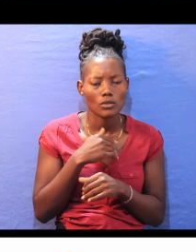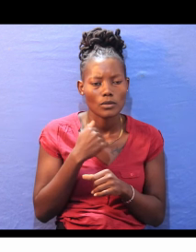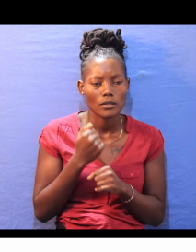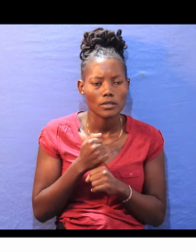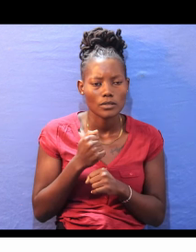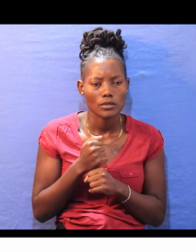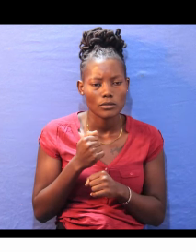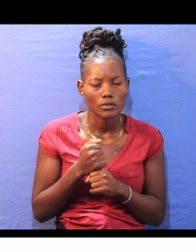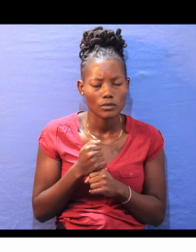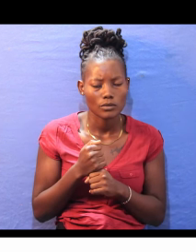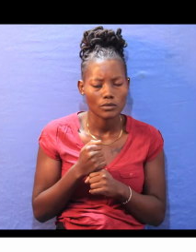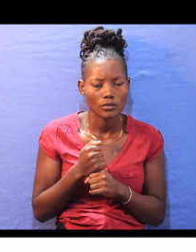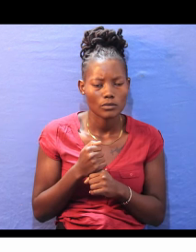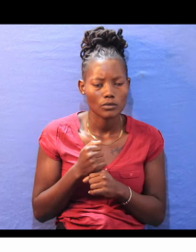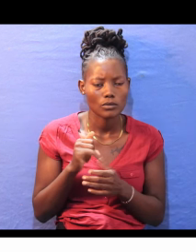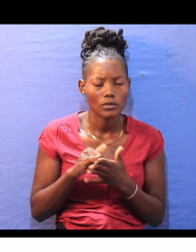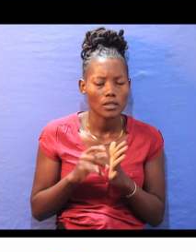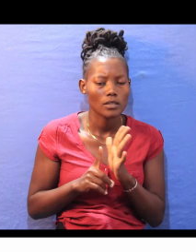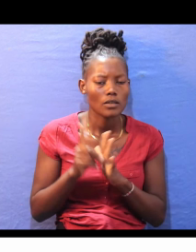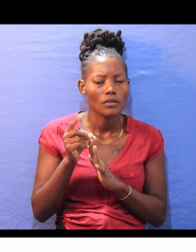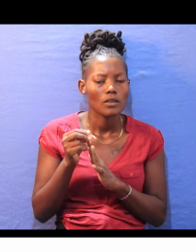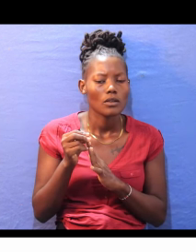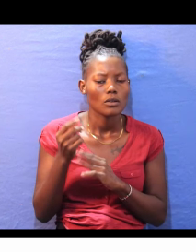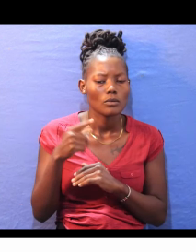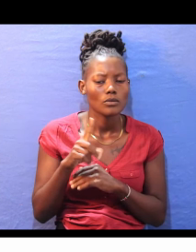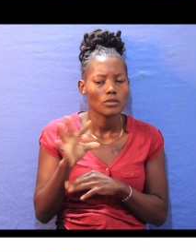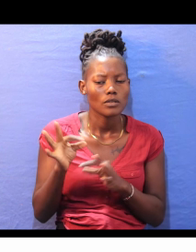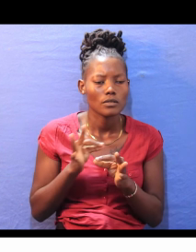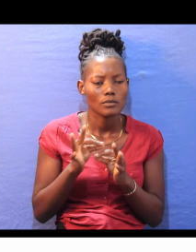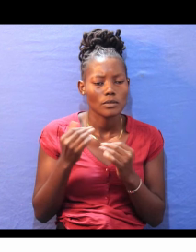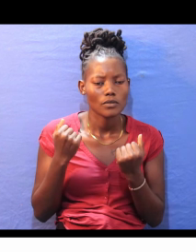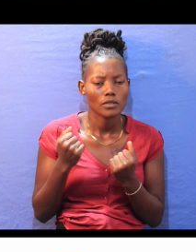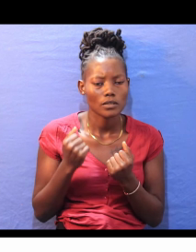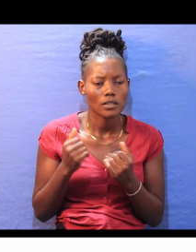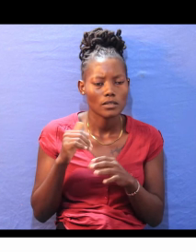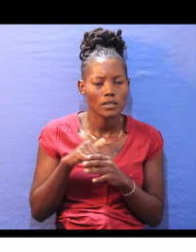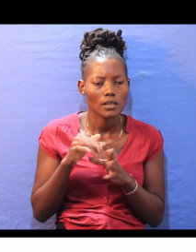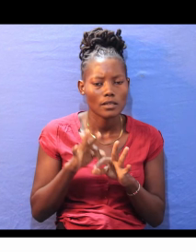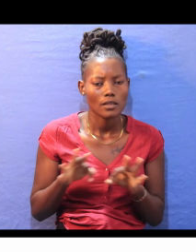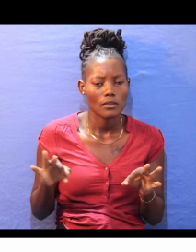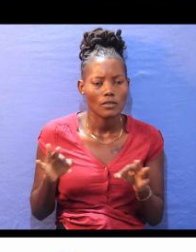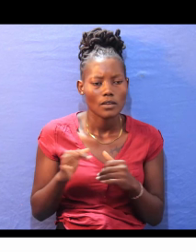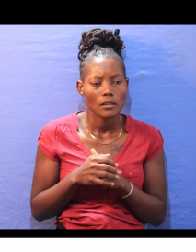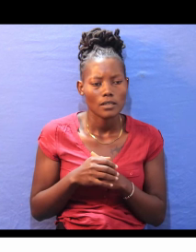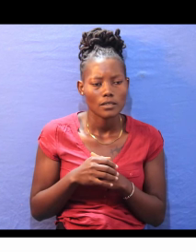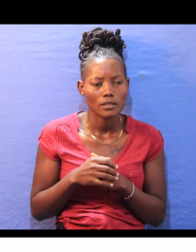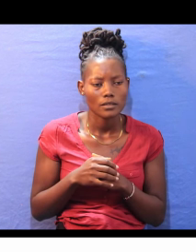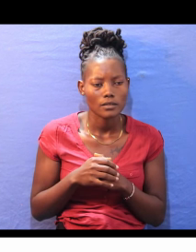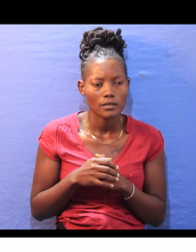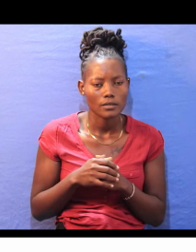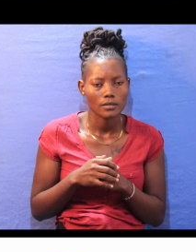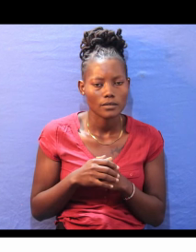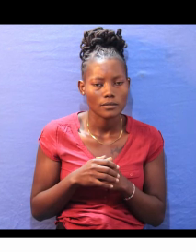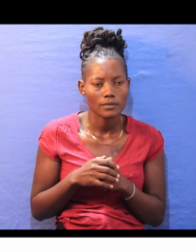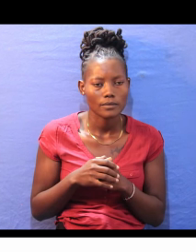room that develop specific strengths for the field. A lot of that is focusing on the stretch